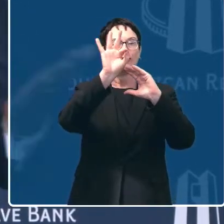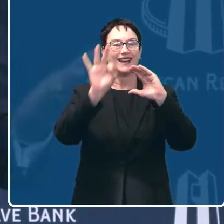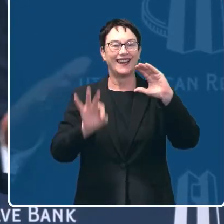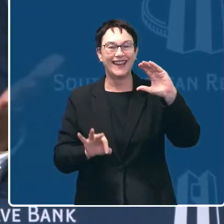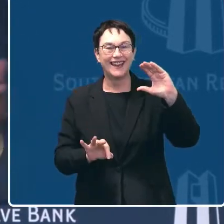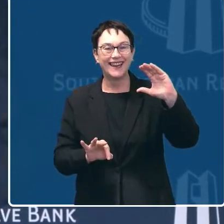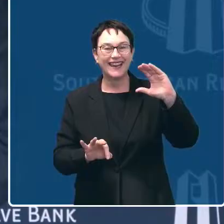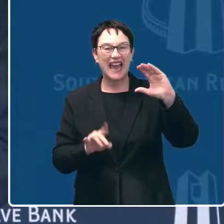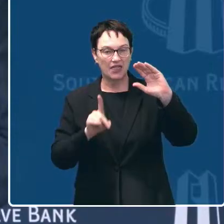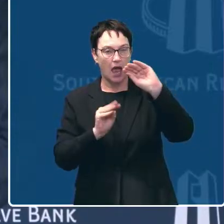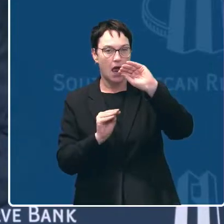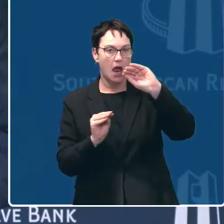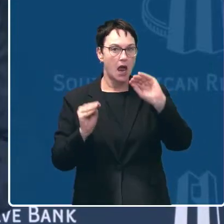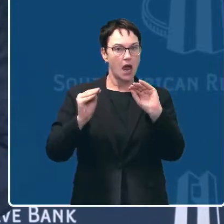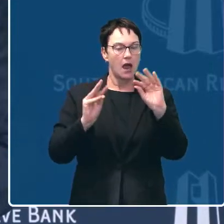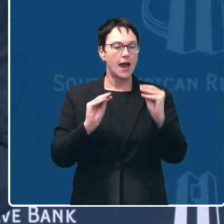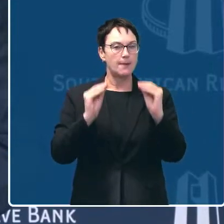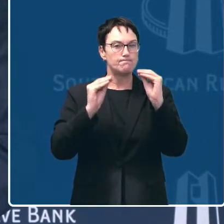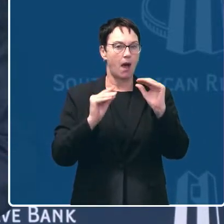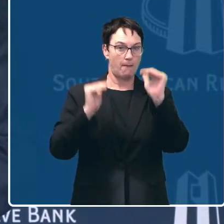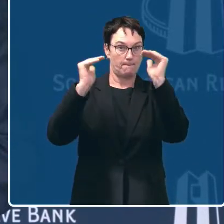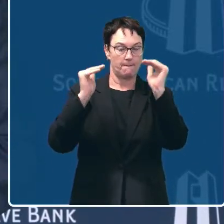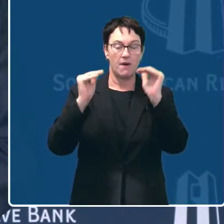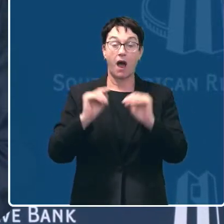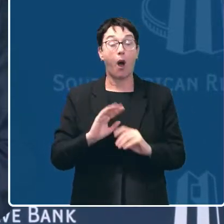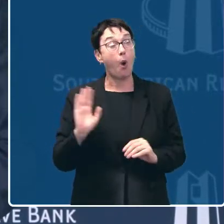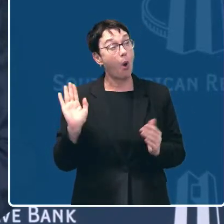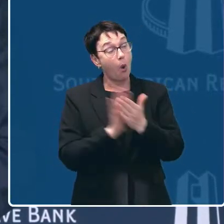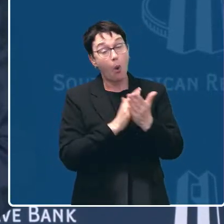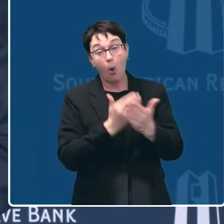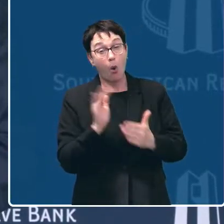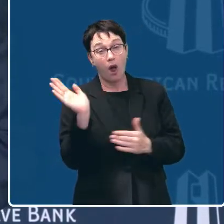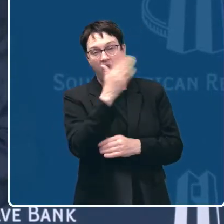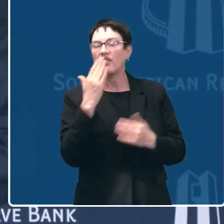Everyone else had revised the target lower.